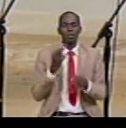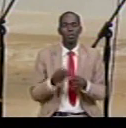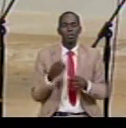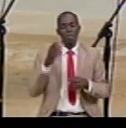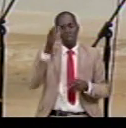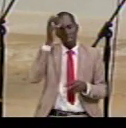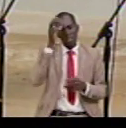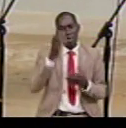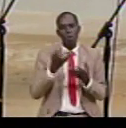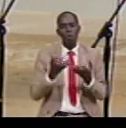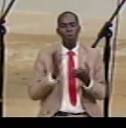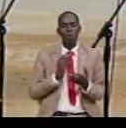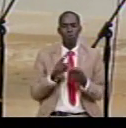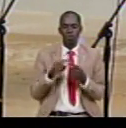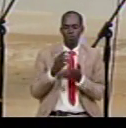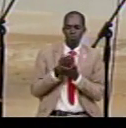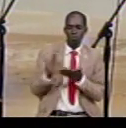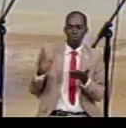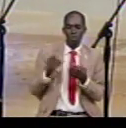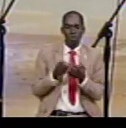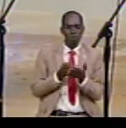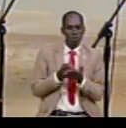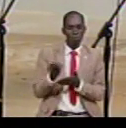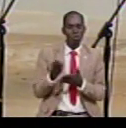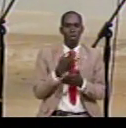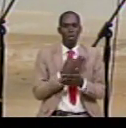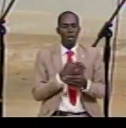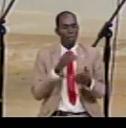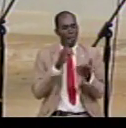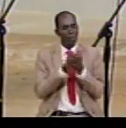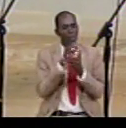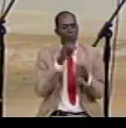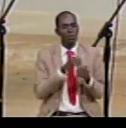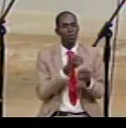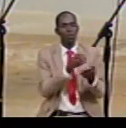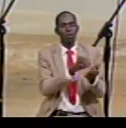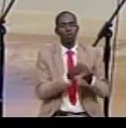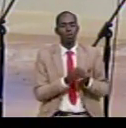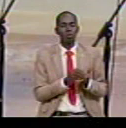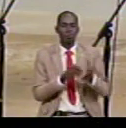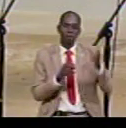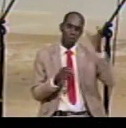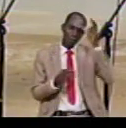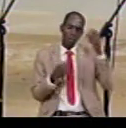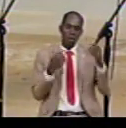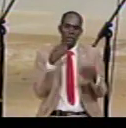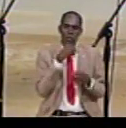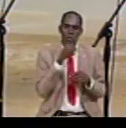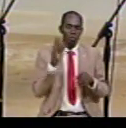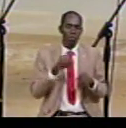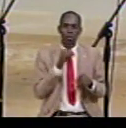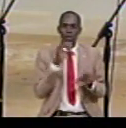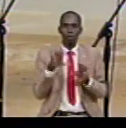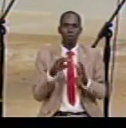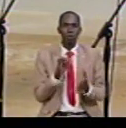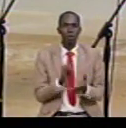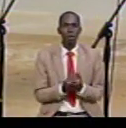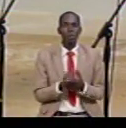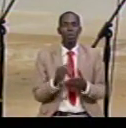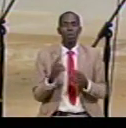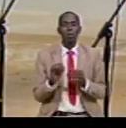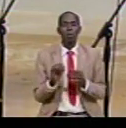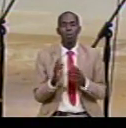That's why true believers must be watchful. In 1 Peter chapter 5 verse 8, we're told that we should be sober, be